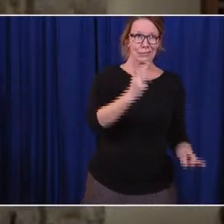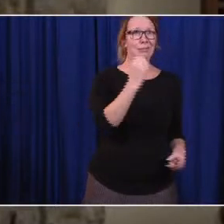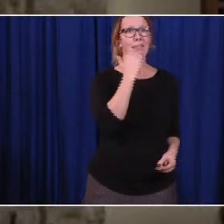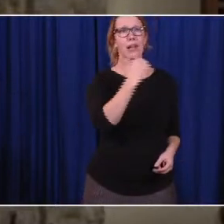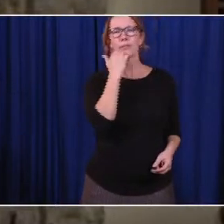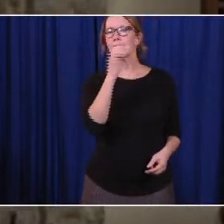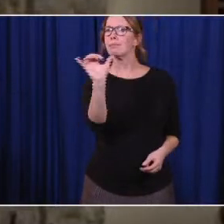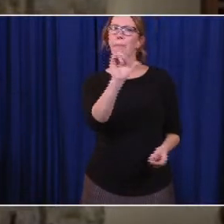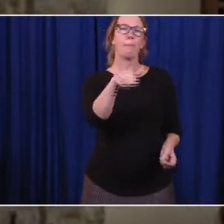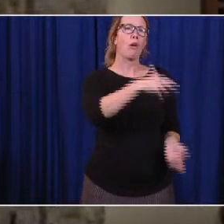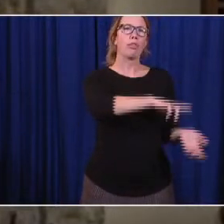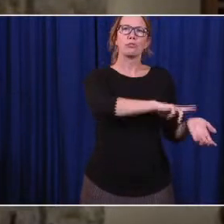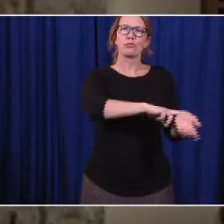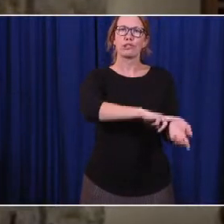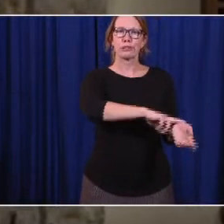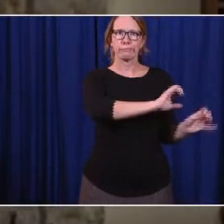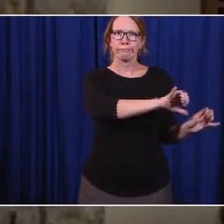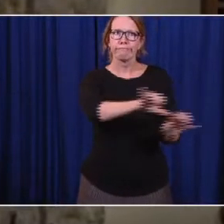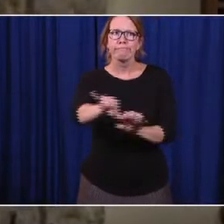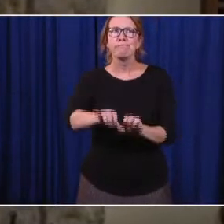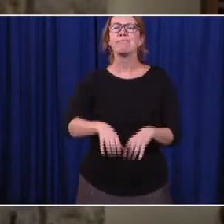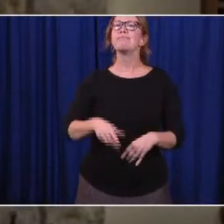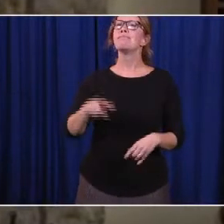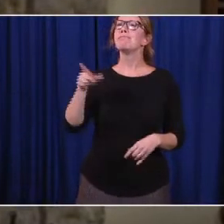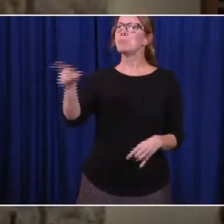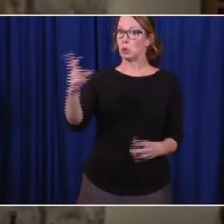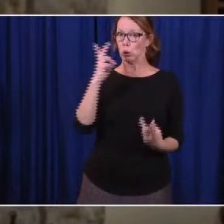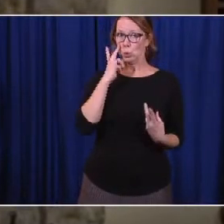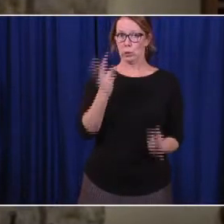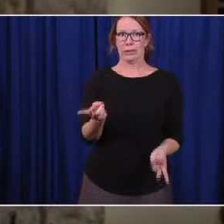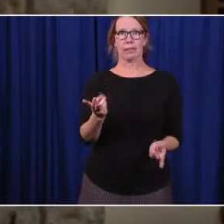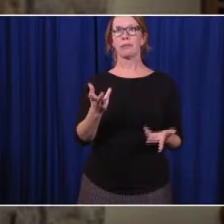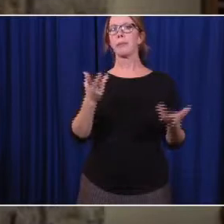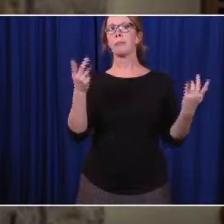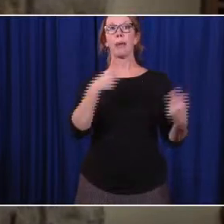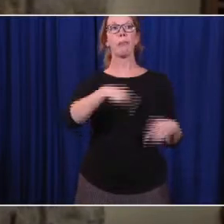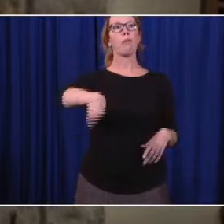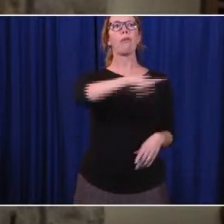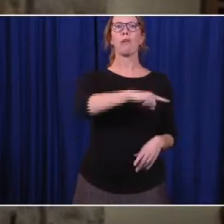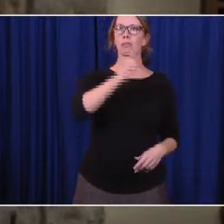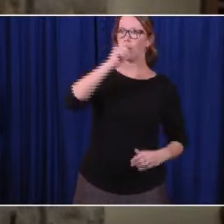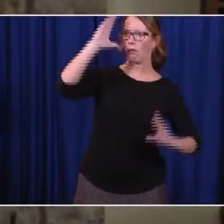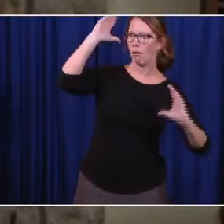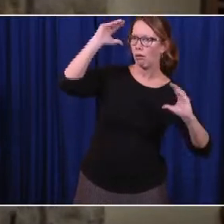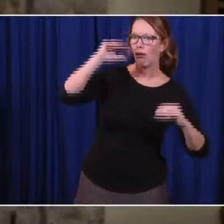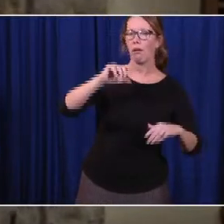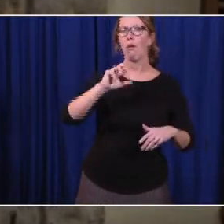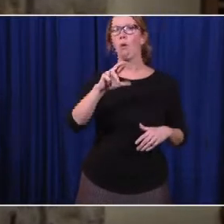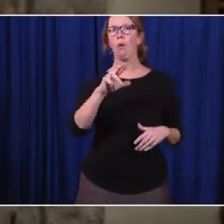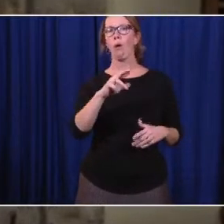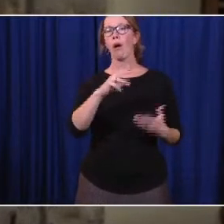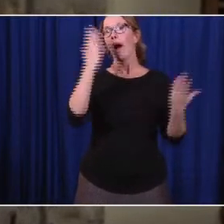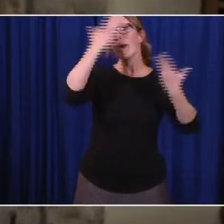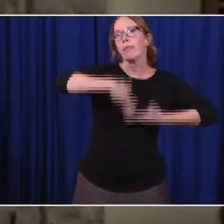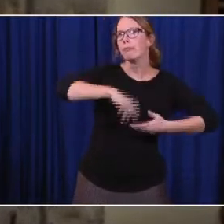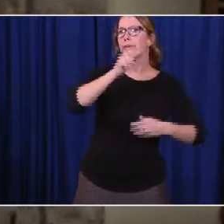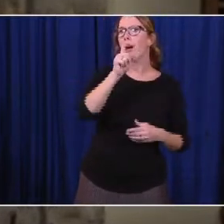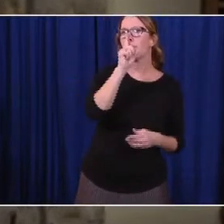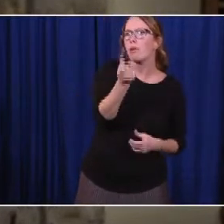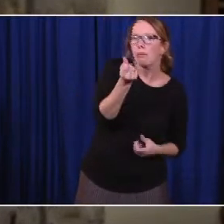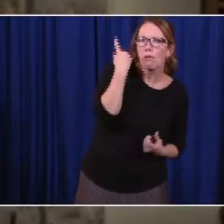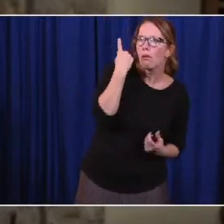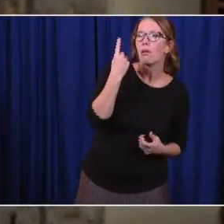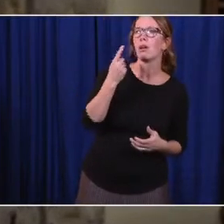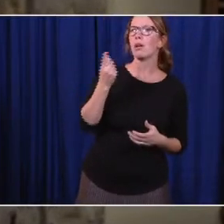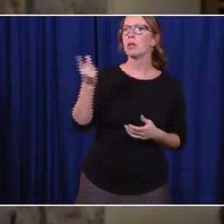several other nurses, but what are you seeing that might surprise people or may really understand or have a full appreciation